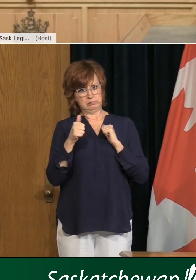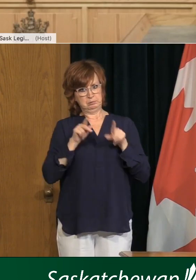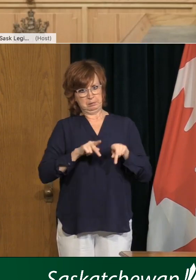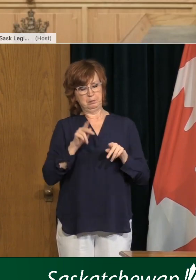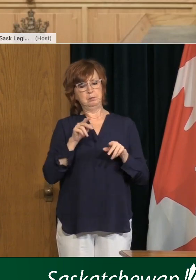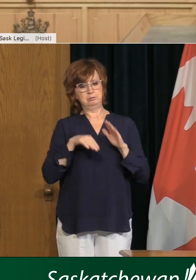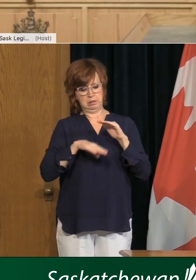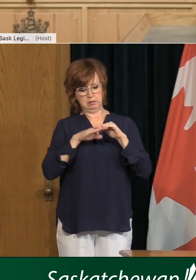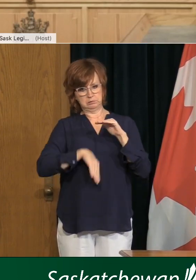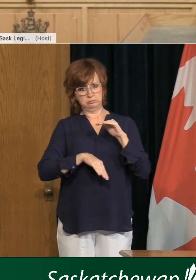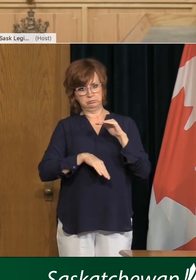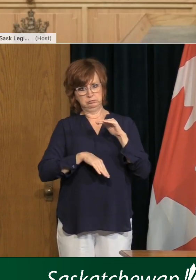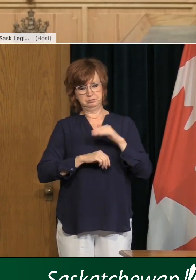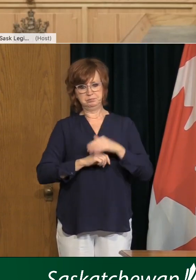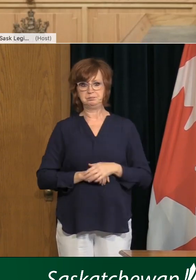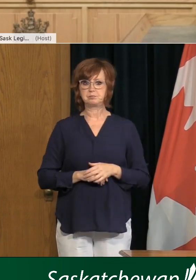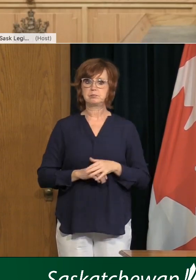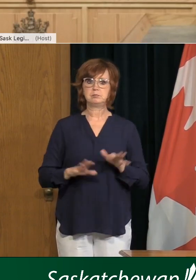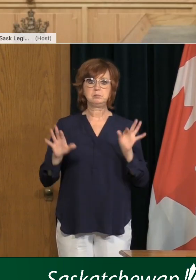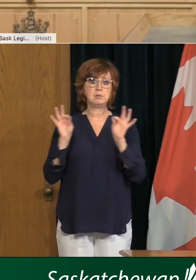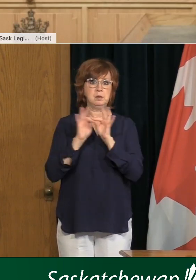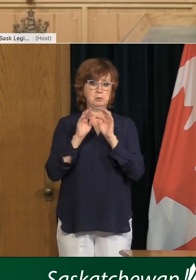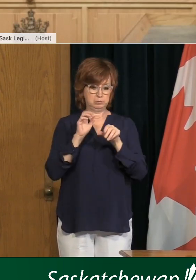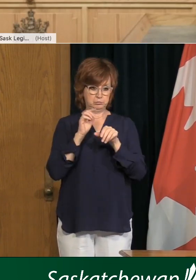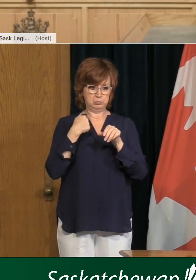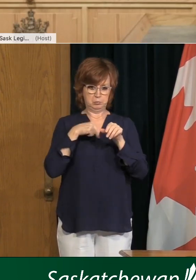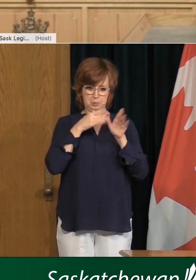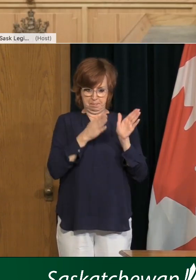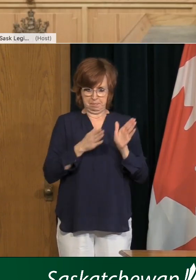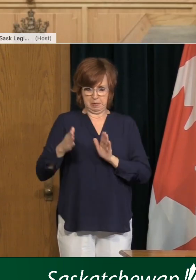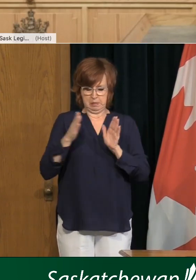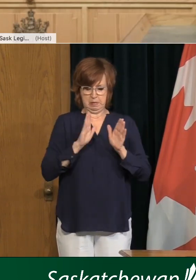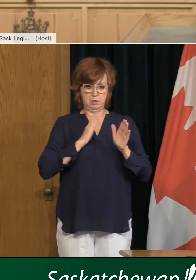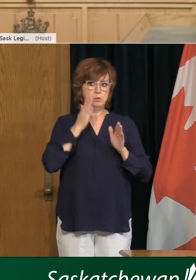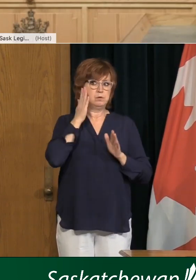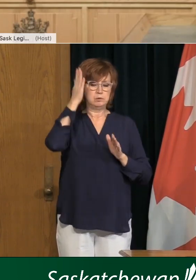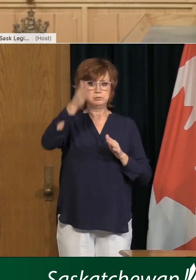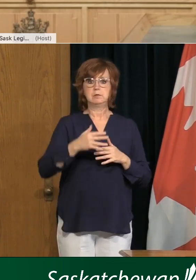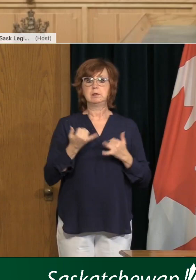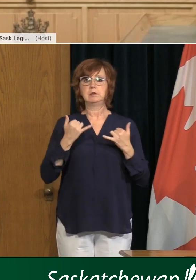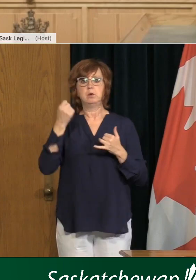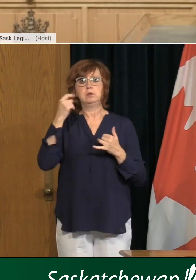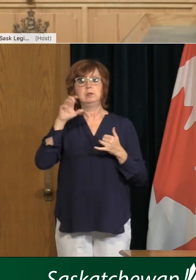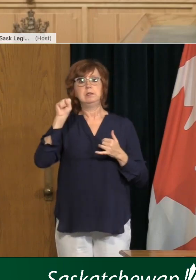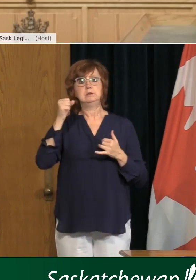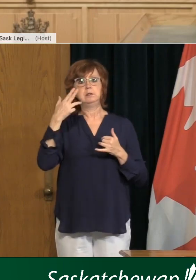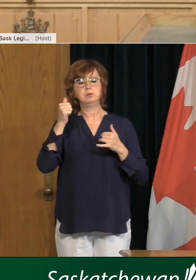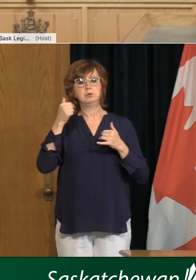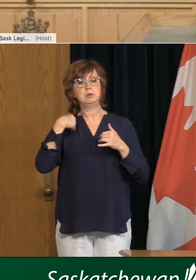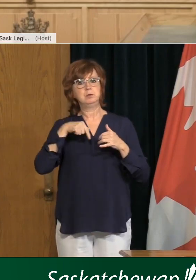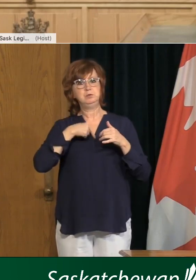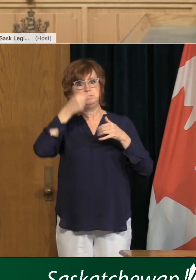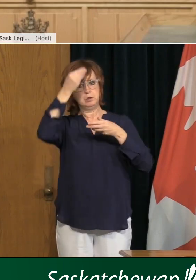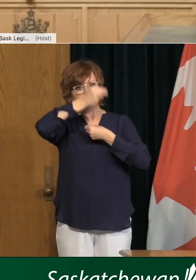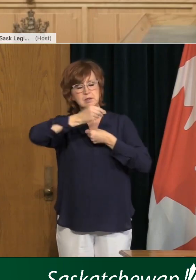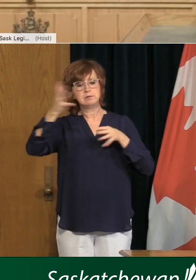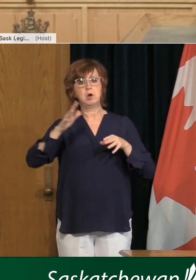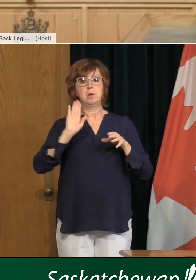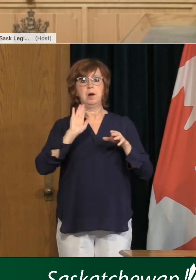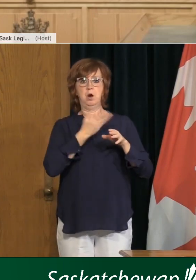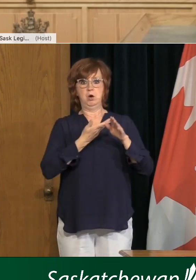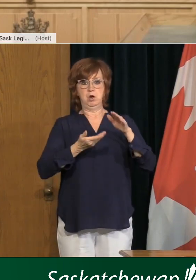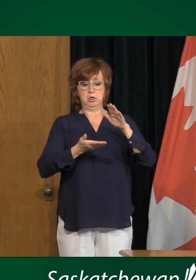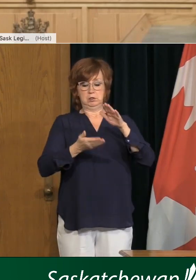even as we contemplate how we move forward. Today, the SHA is releasing its service resumption plan designed to provide everyday